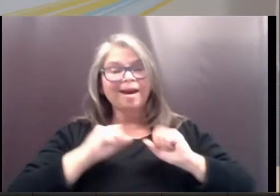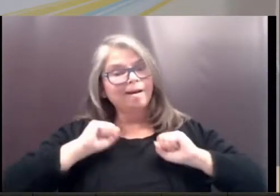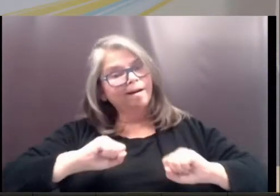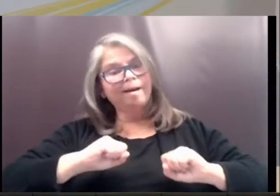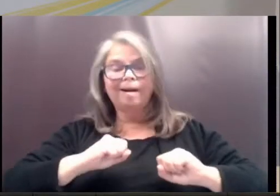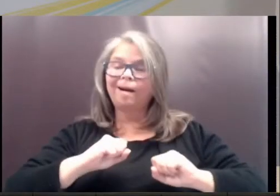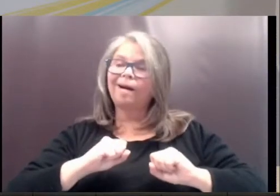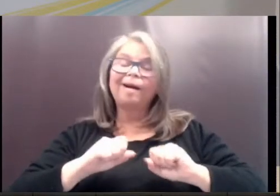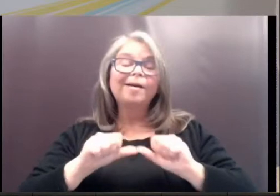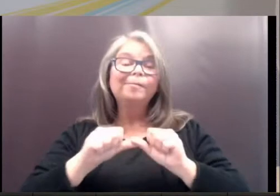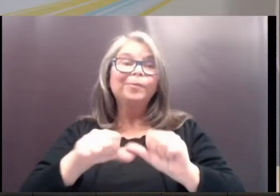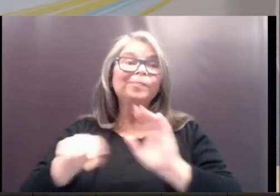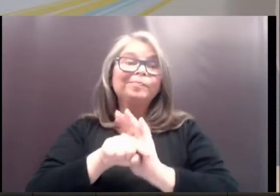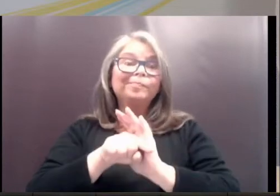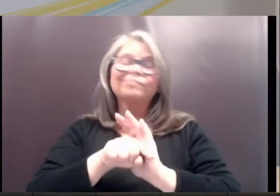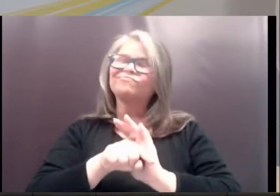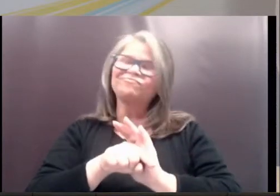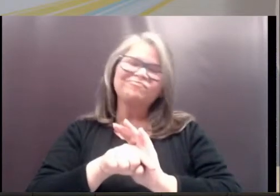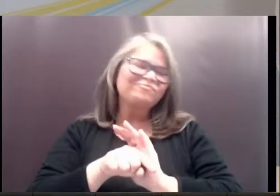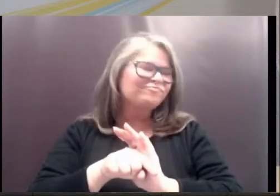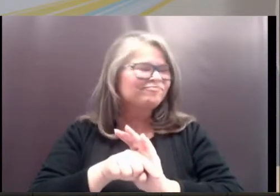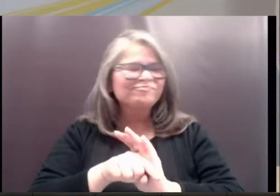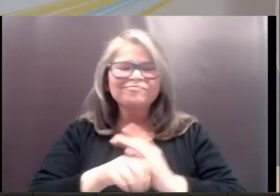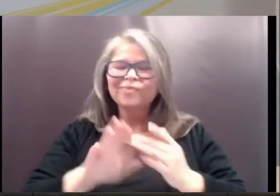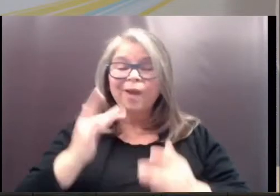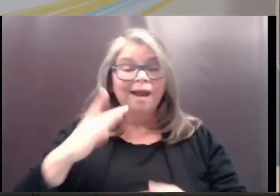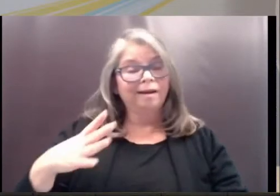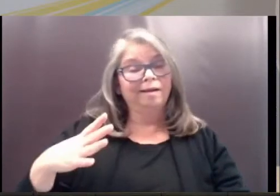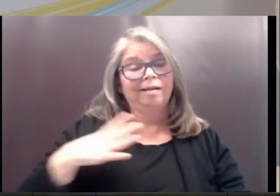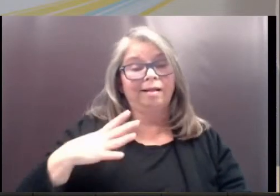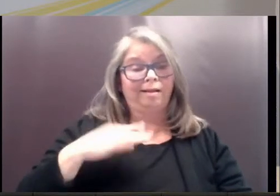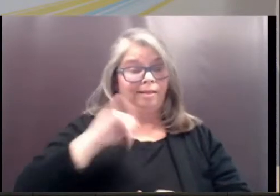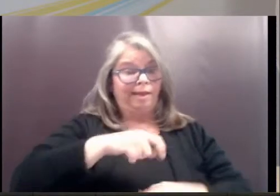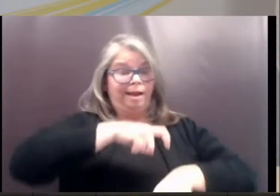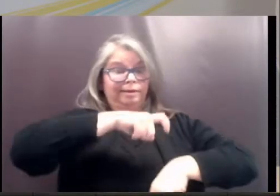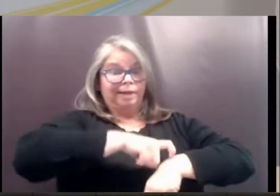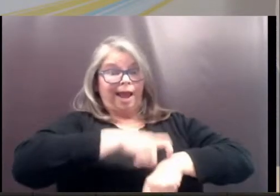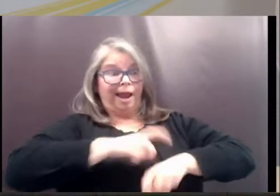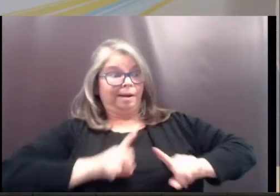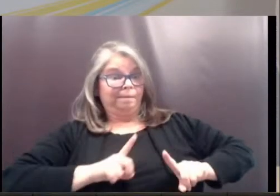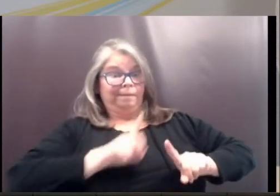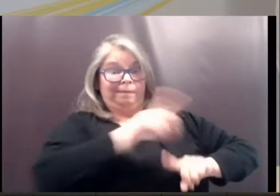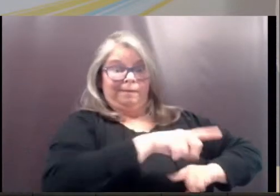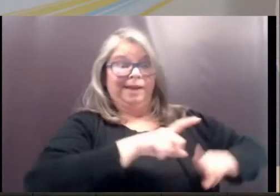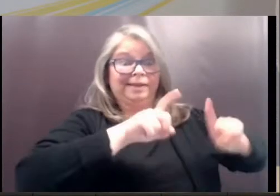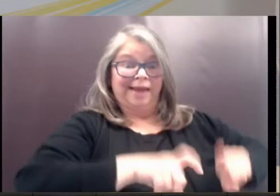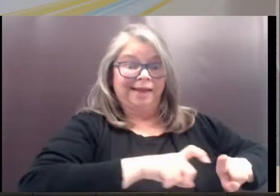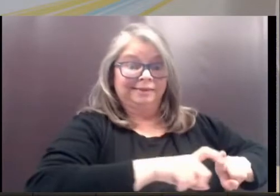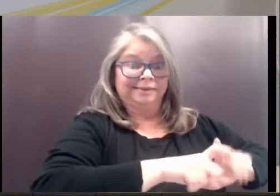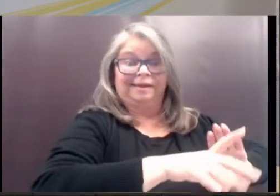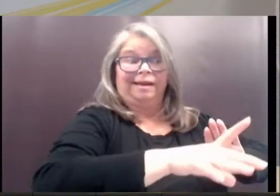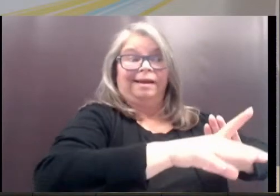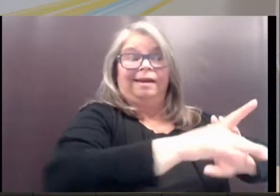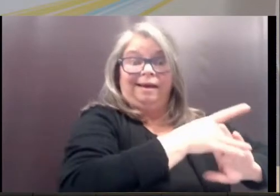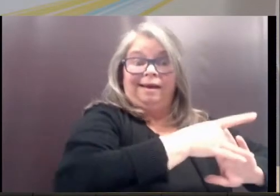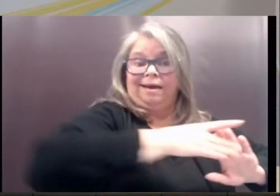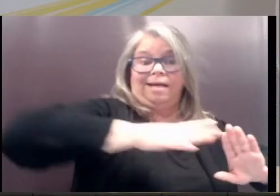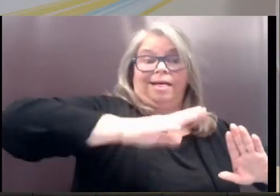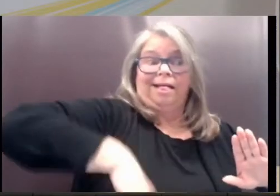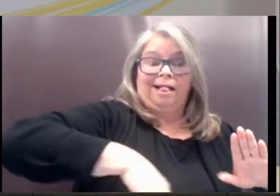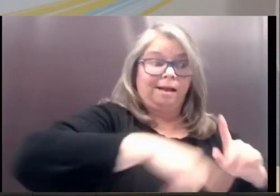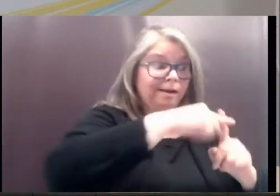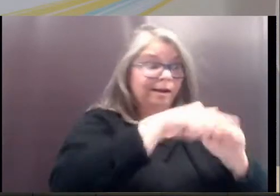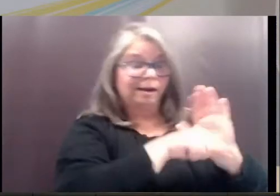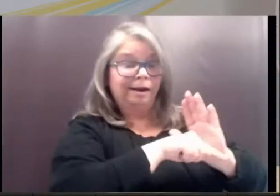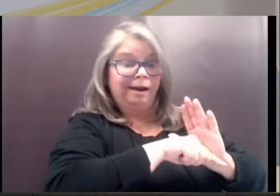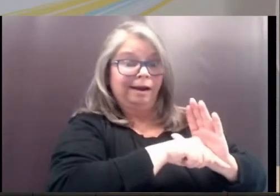result, you can be sure you did not have COVID-19 at that point in time, but if symptoms develop after your negative result, you should arrange to